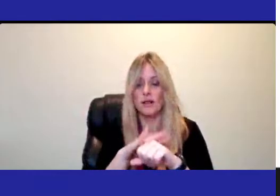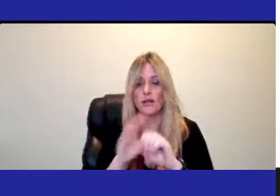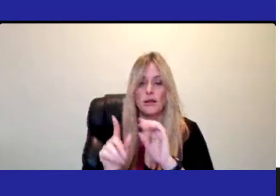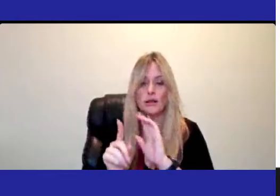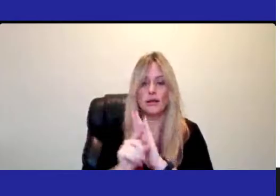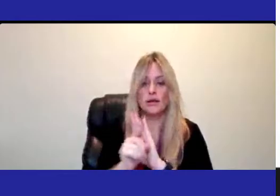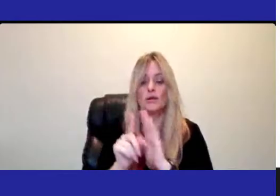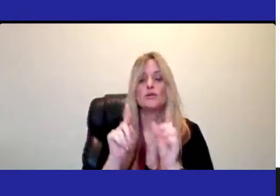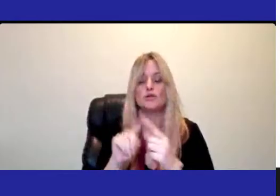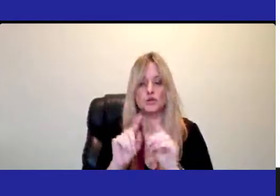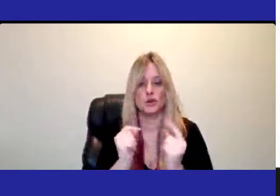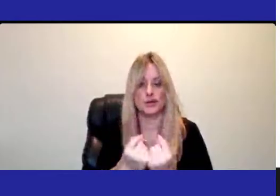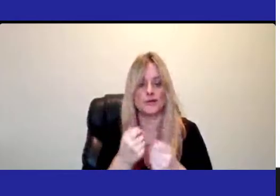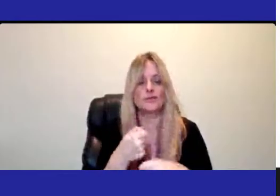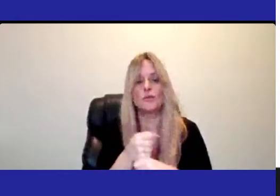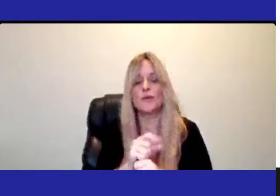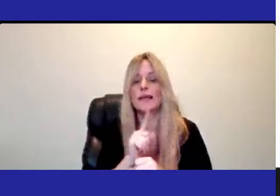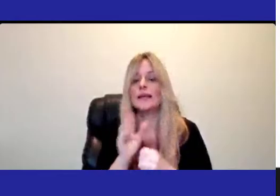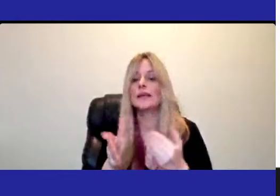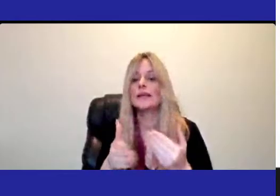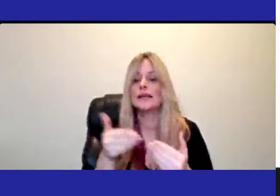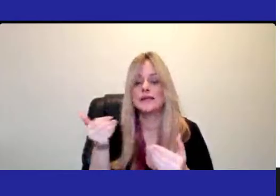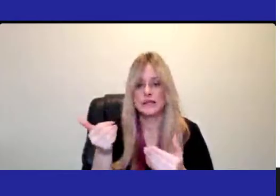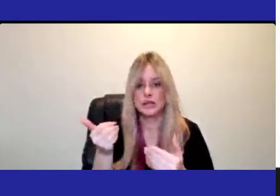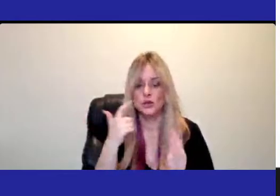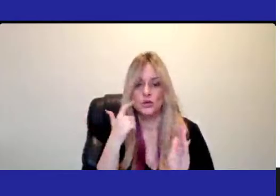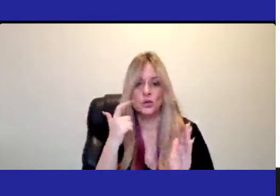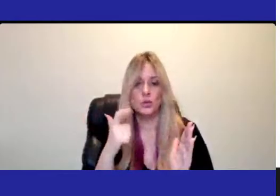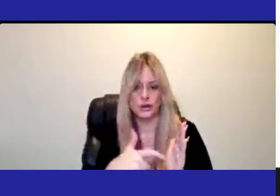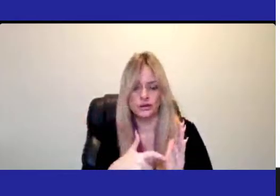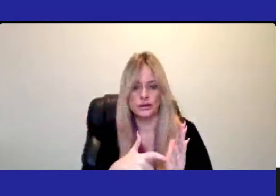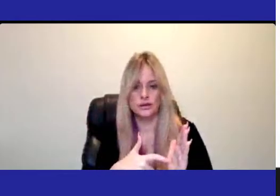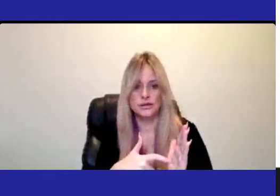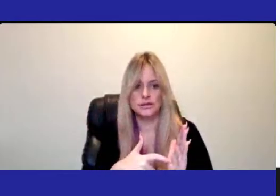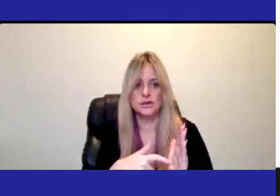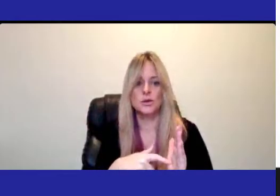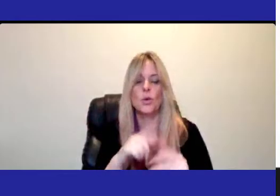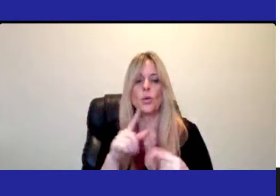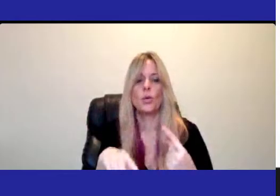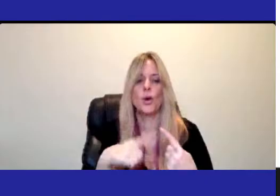it easier to recognize when